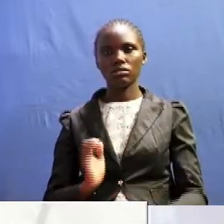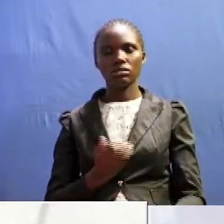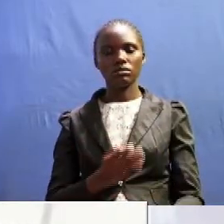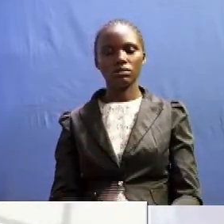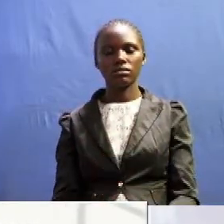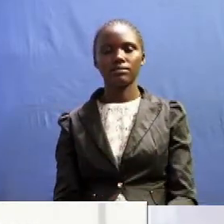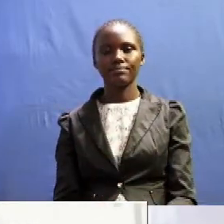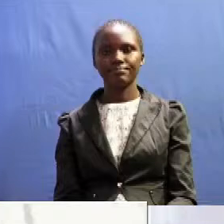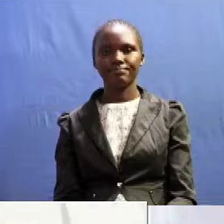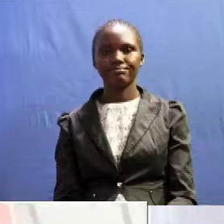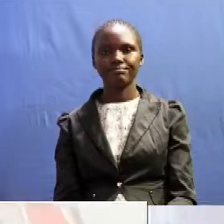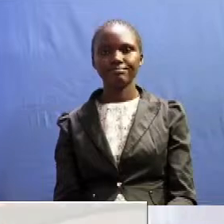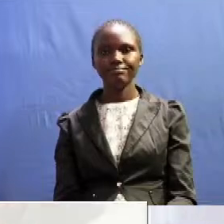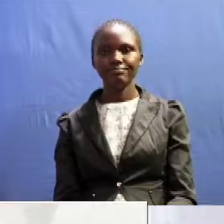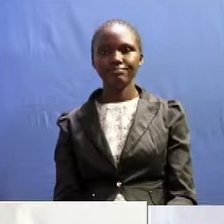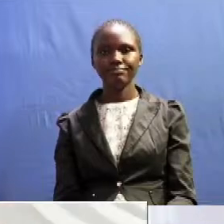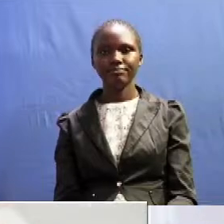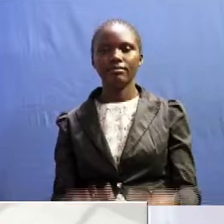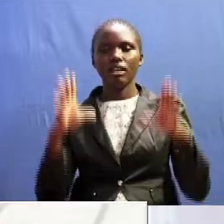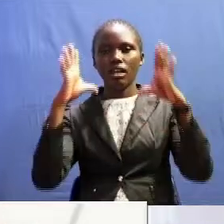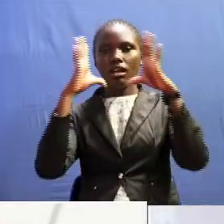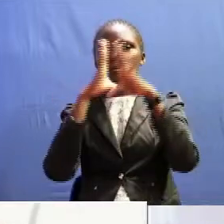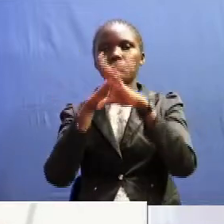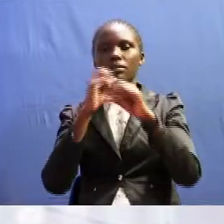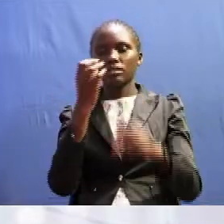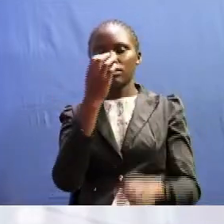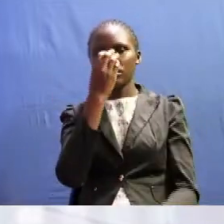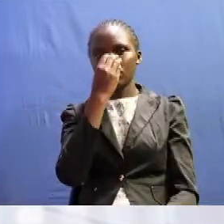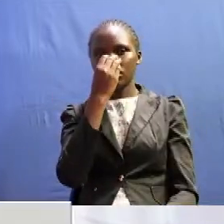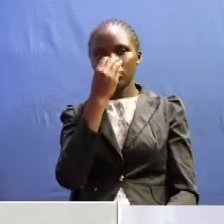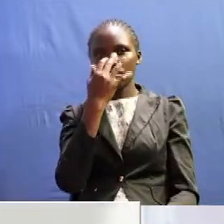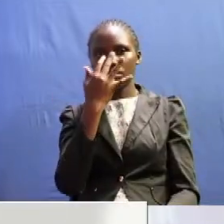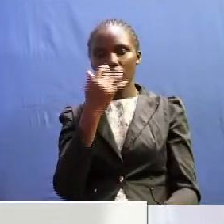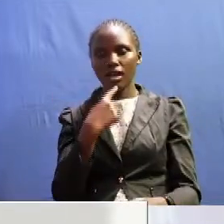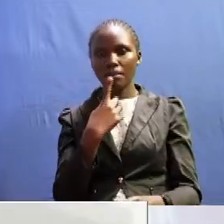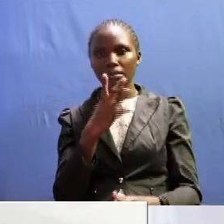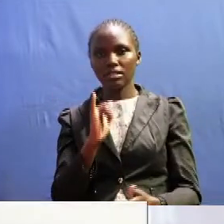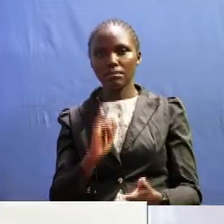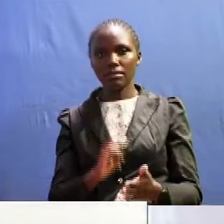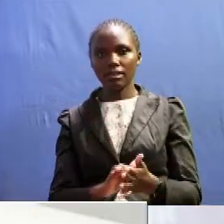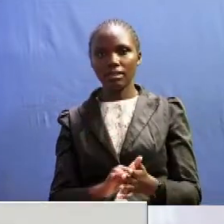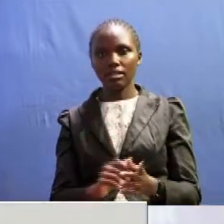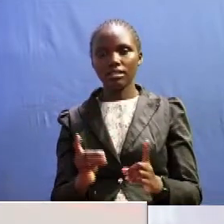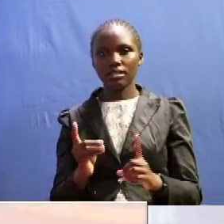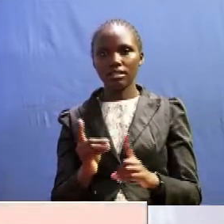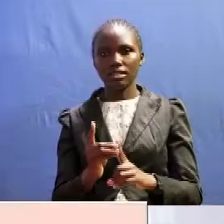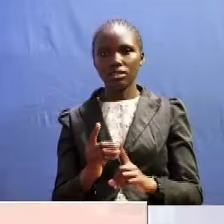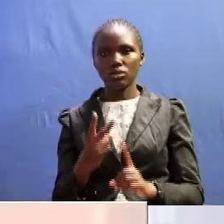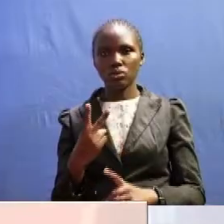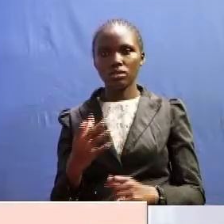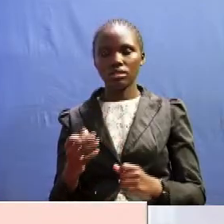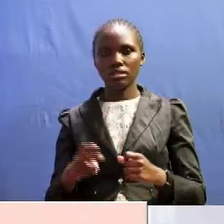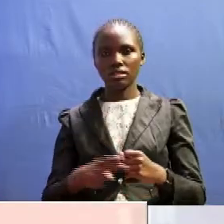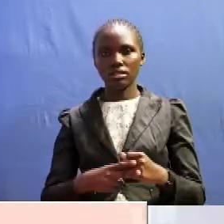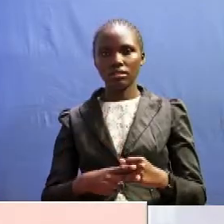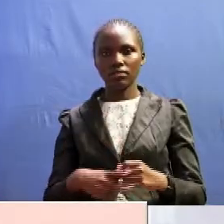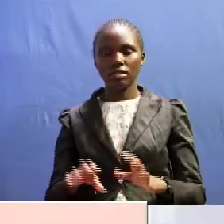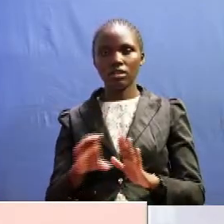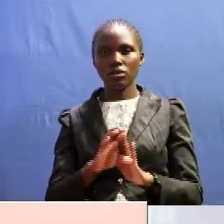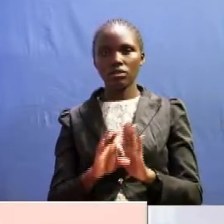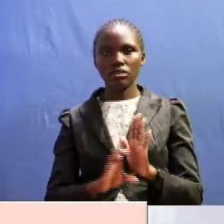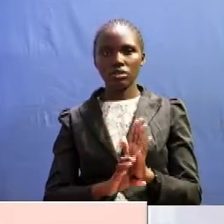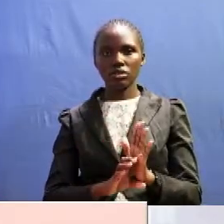Sylvia KE. We begin. Now, President William Ruto has proclaimed August 27 as Katiba Day